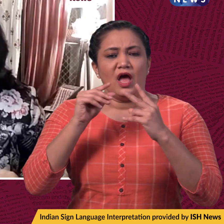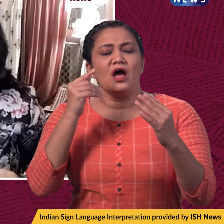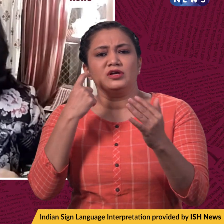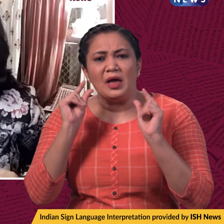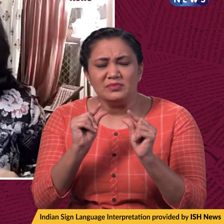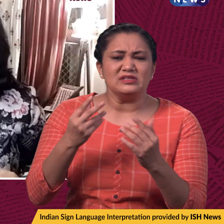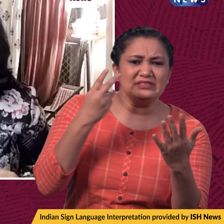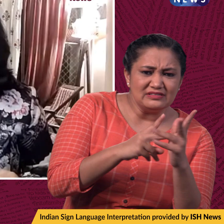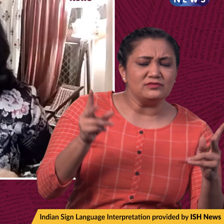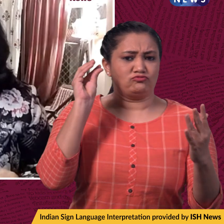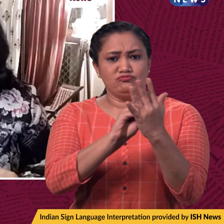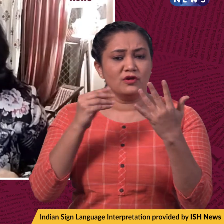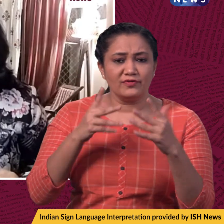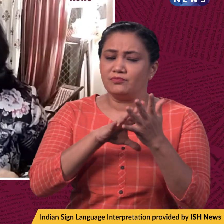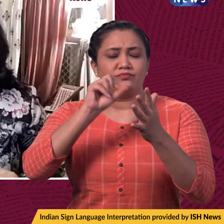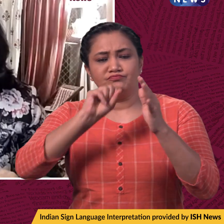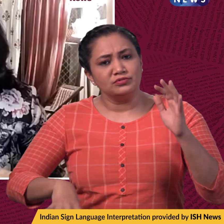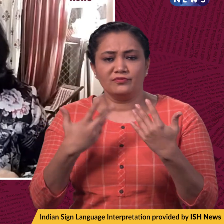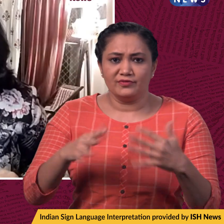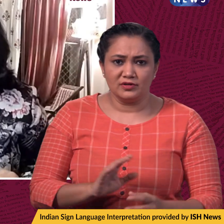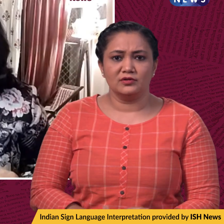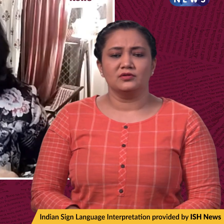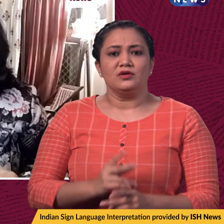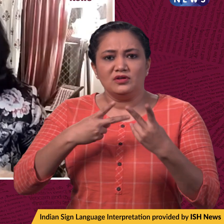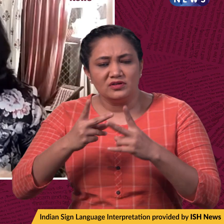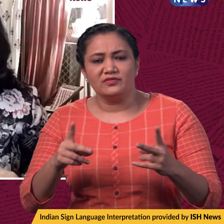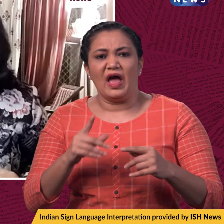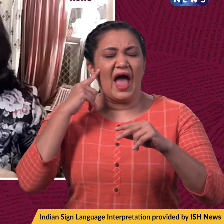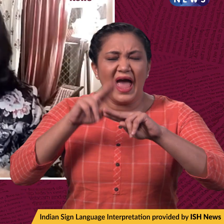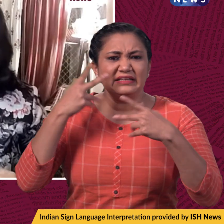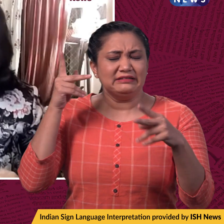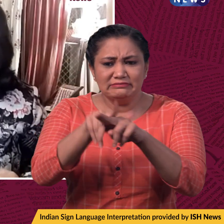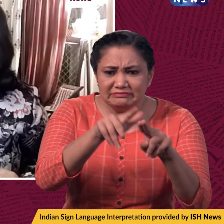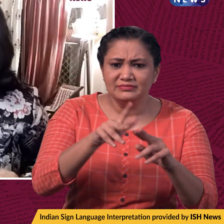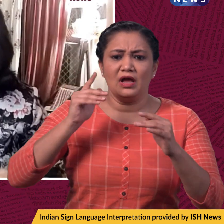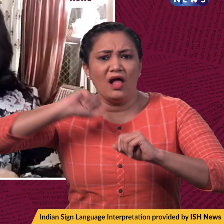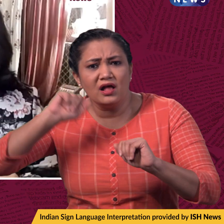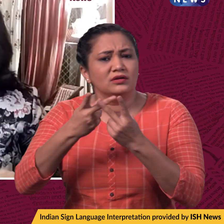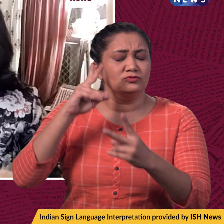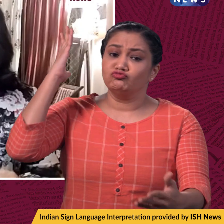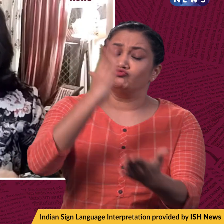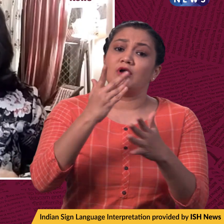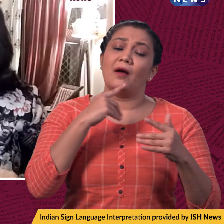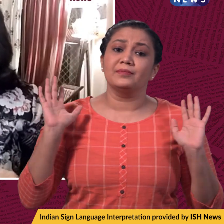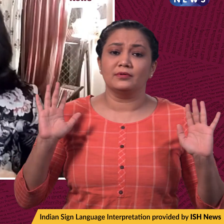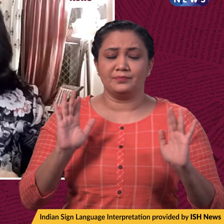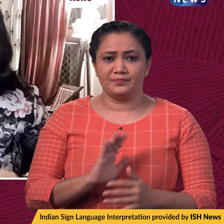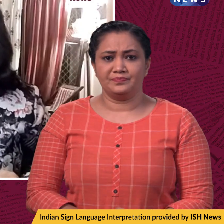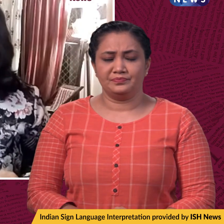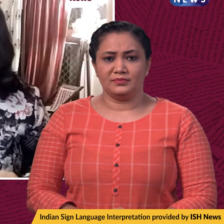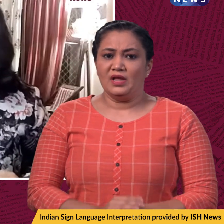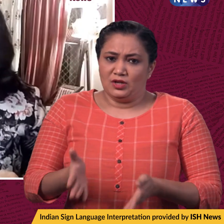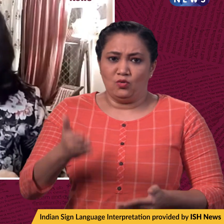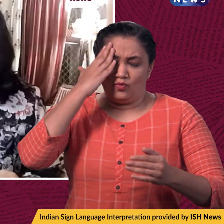the emergency rule ordinance, which gave security forces sweeping powers to curb any disturbance in the country. Remember,